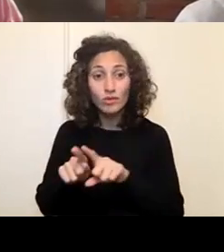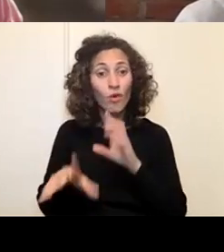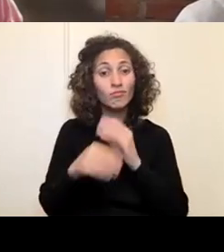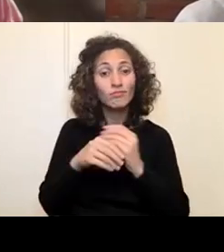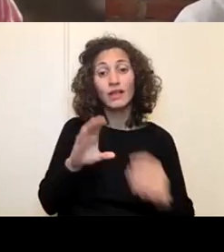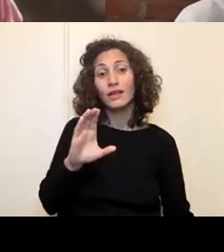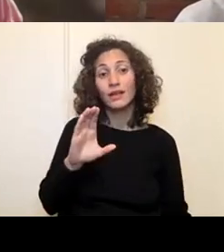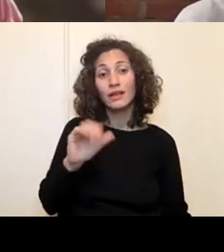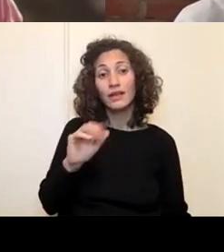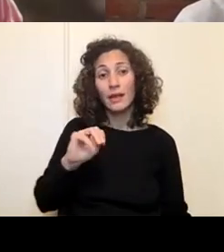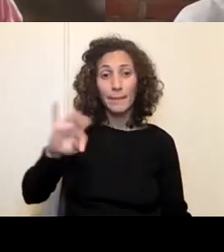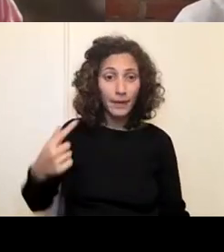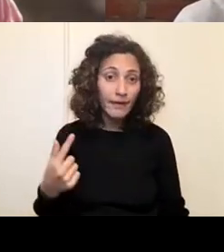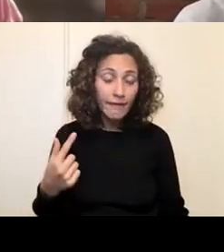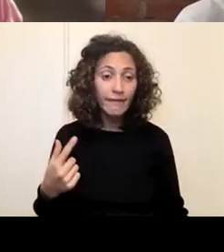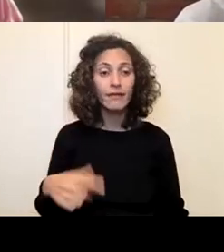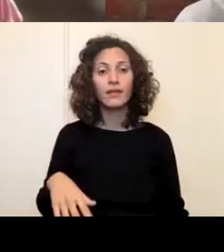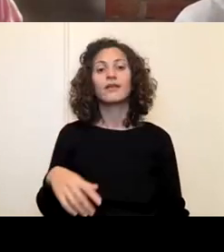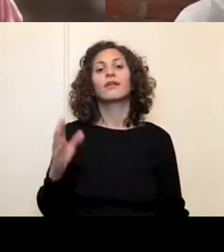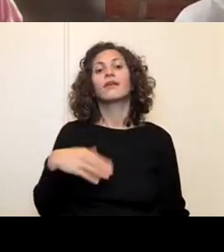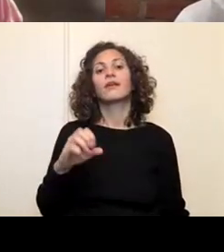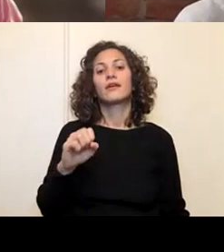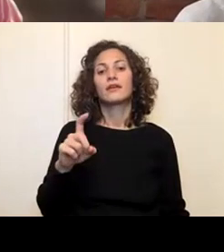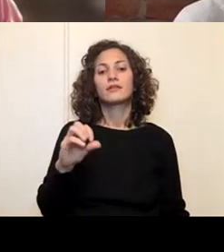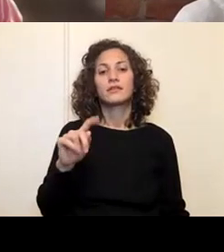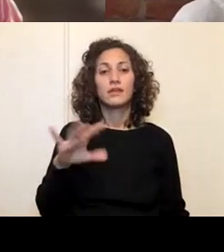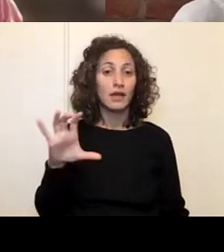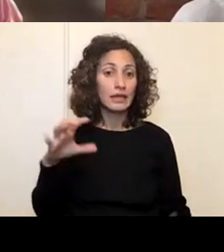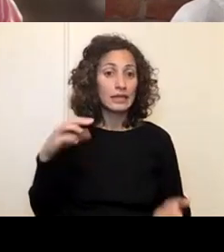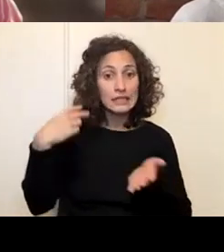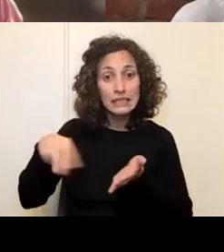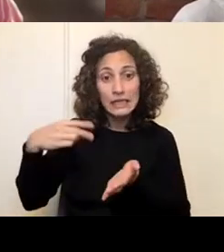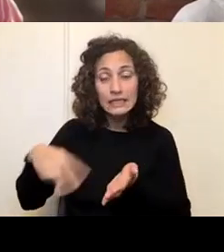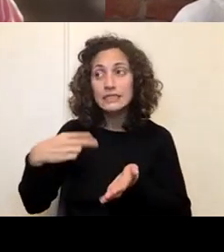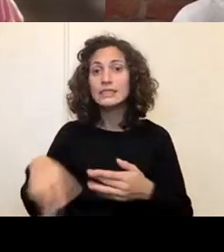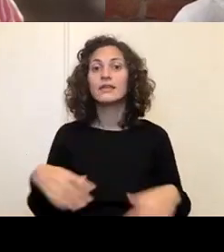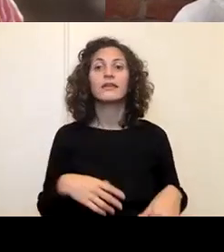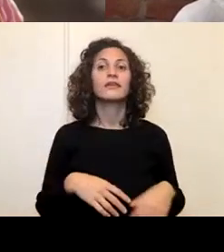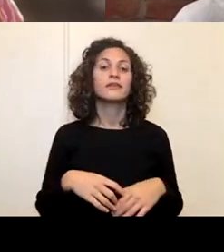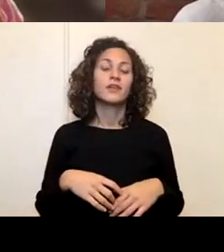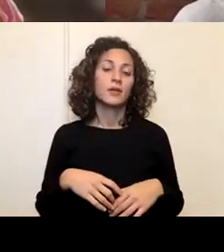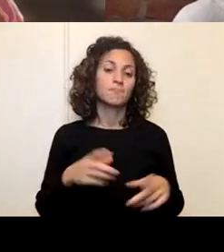There's camming, there's exotic dancing. There is also